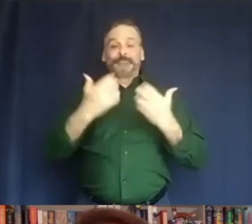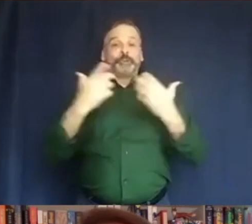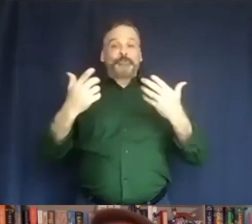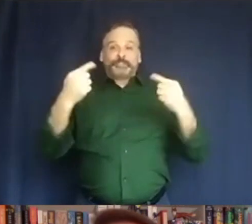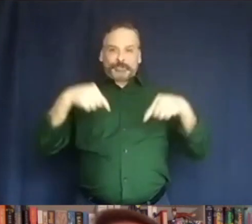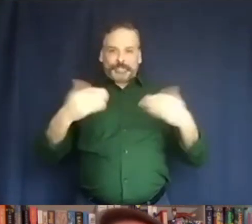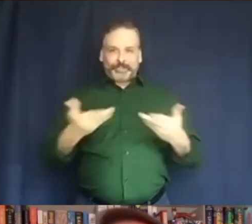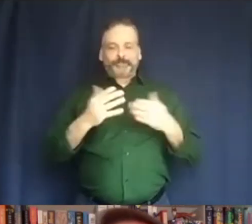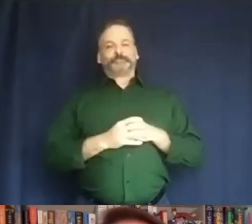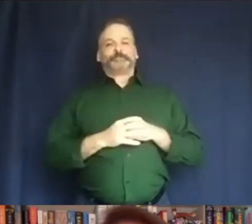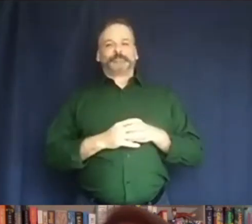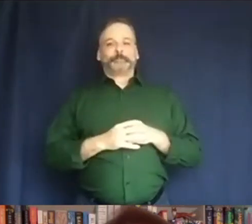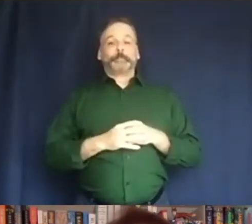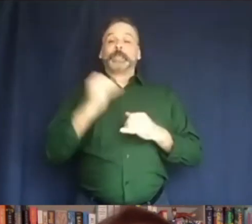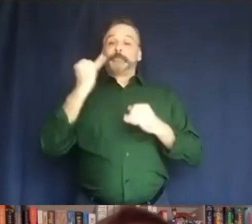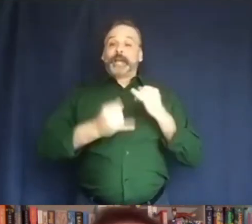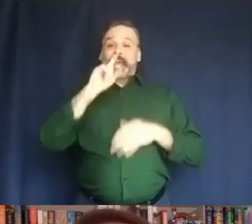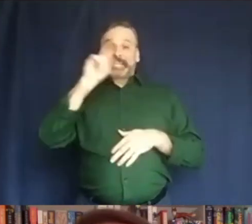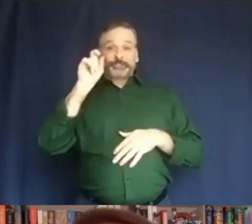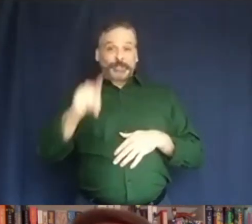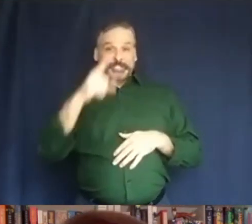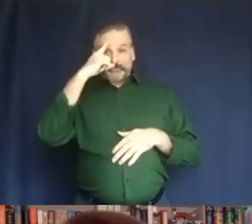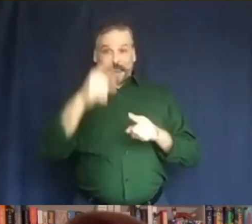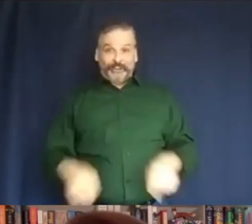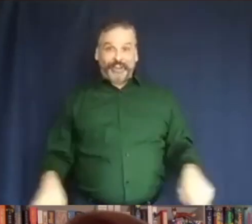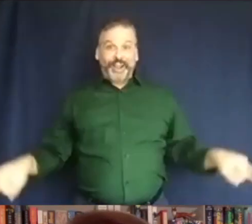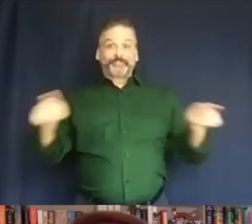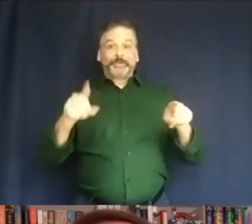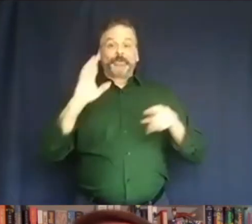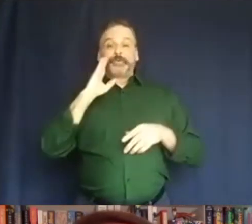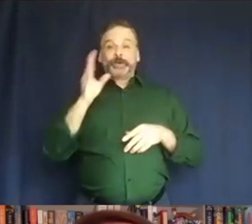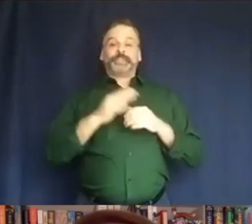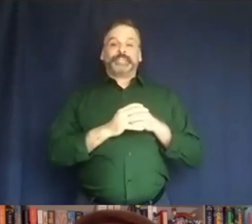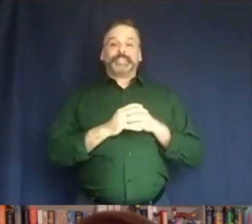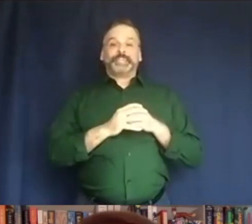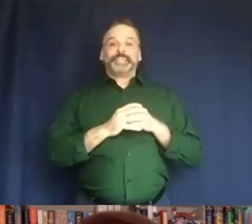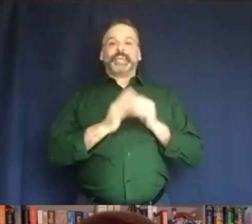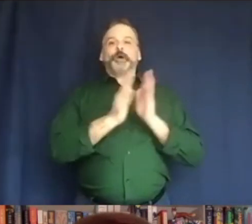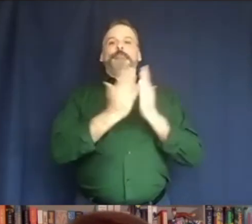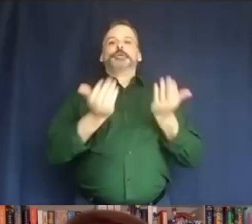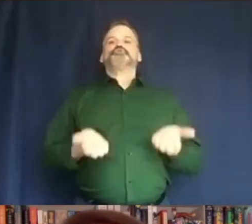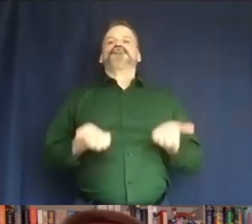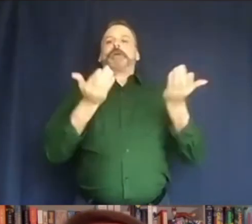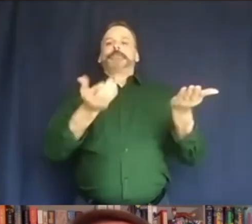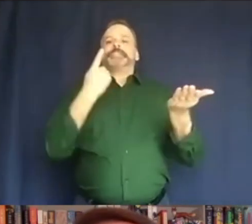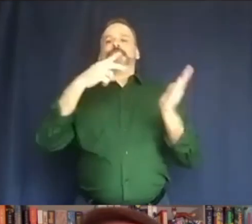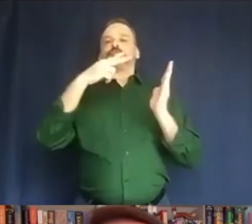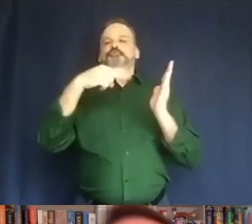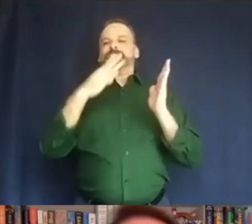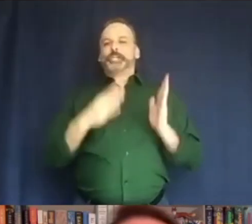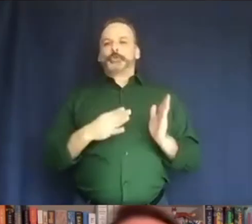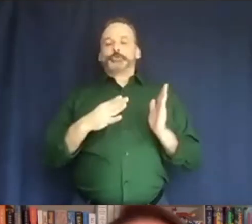here. So my last question for everybody will be, a book recommendation for readers.